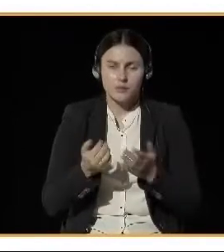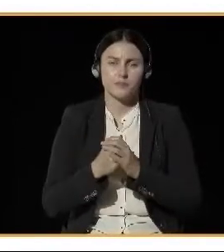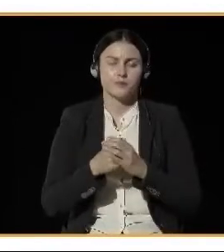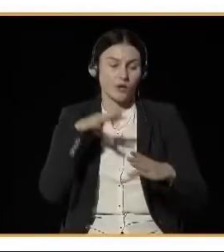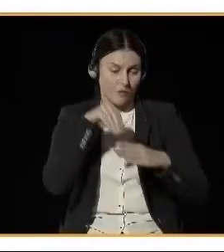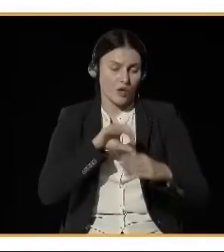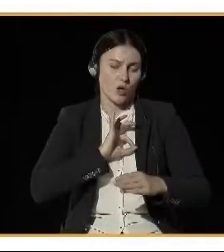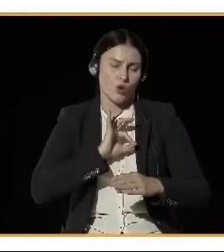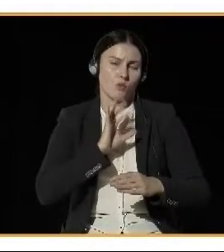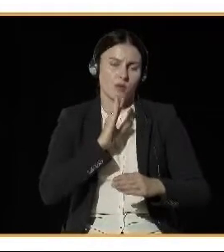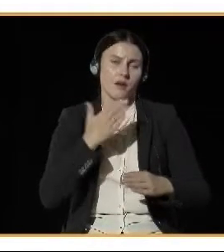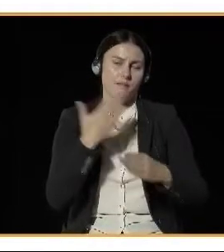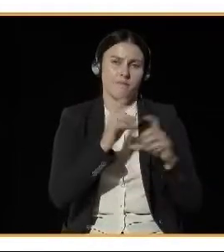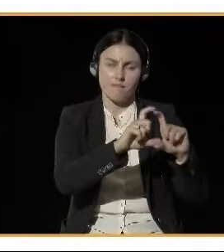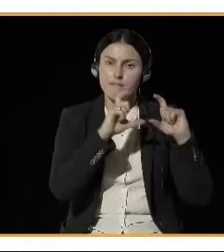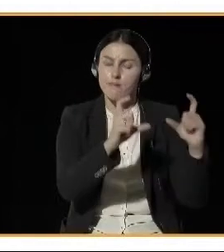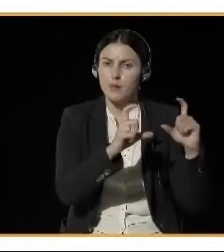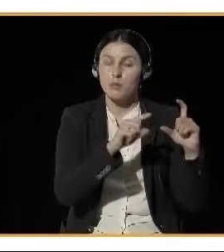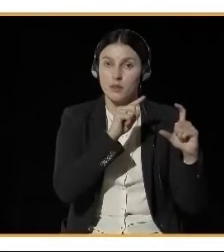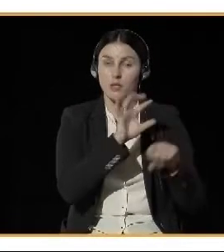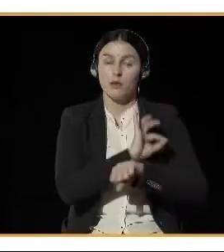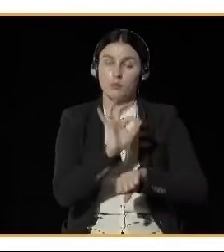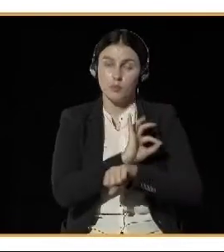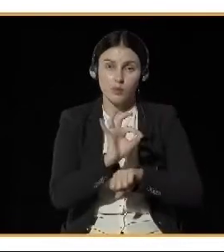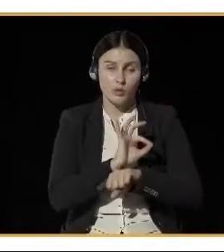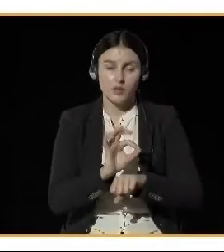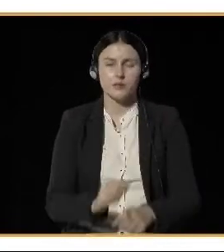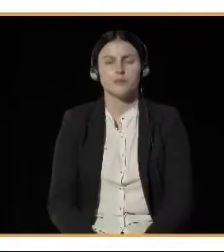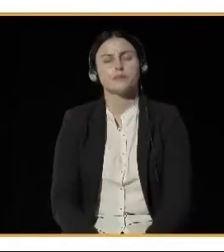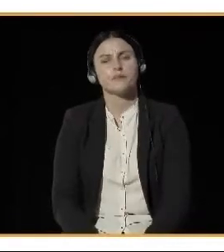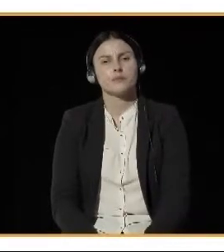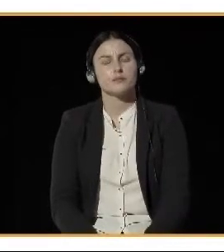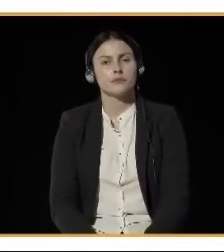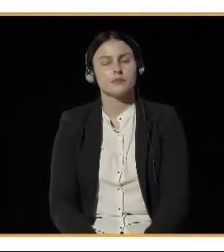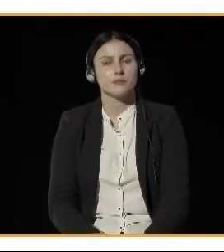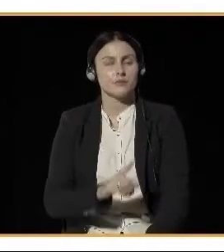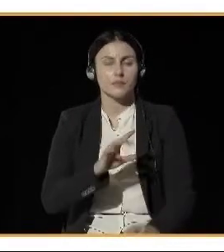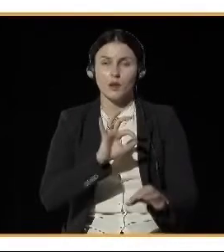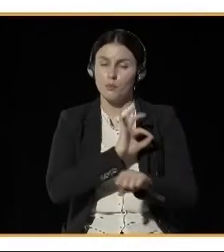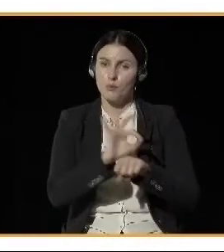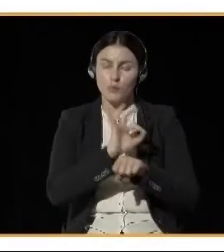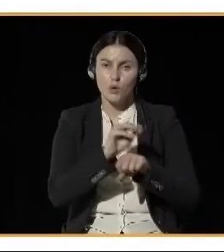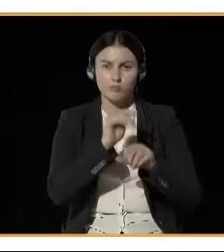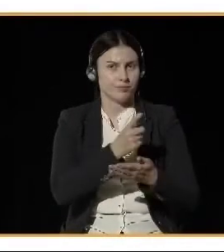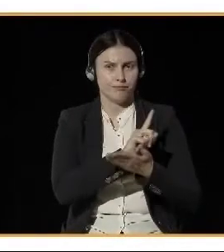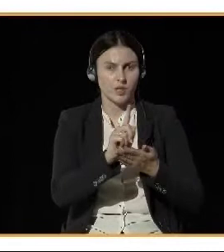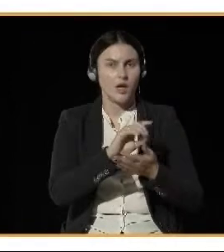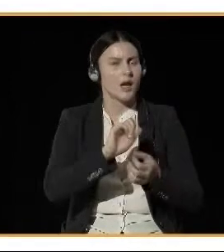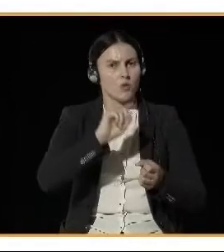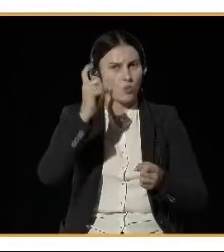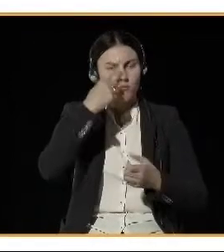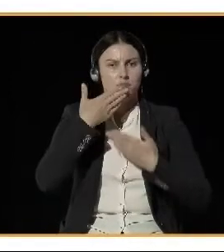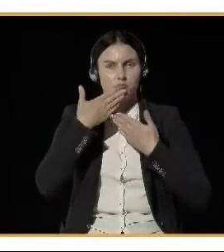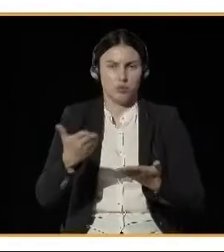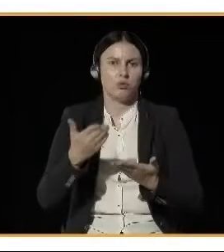This project wouldn't be effective with two special institutions. One operates